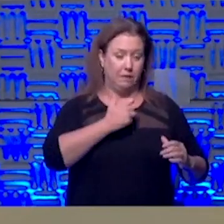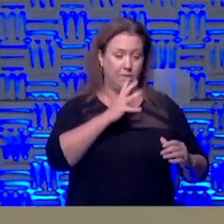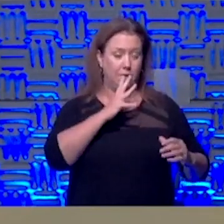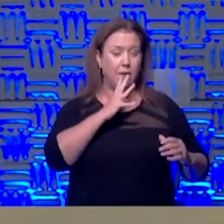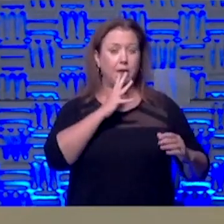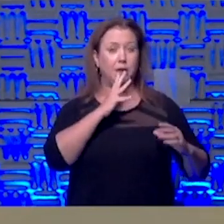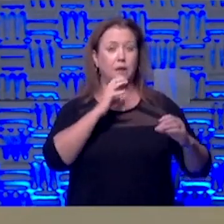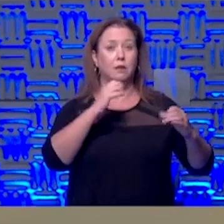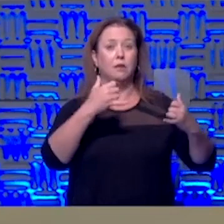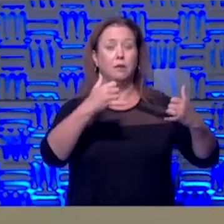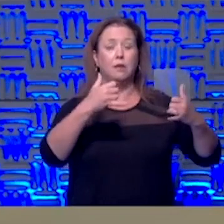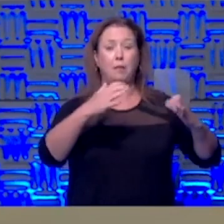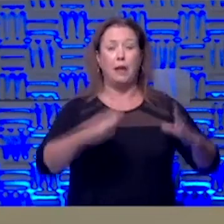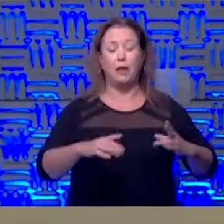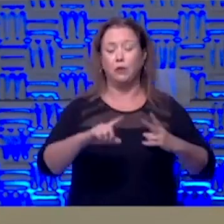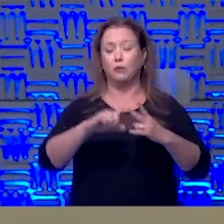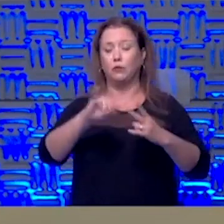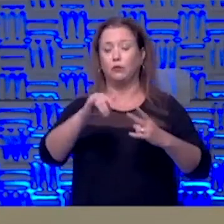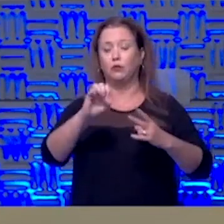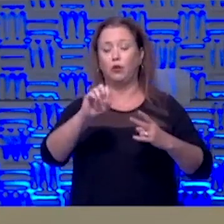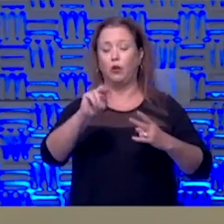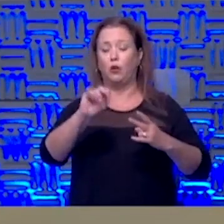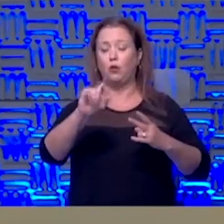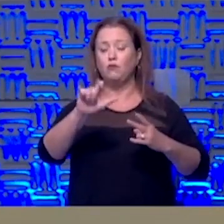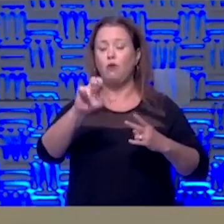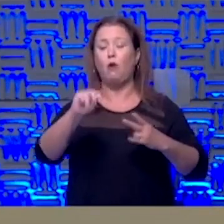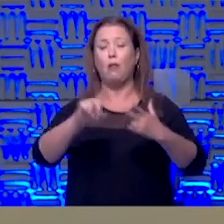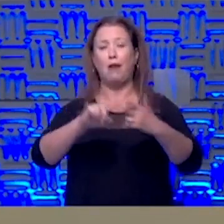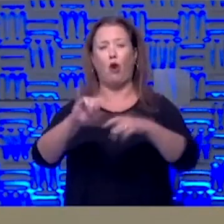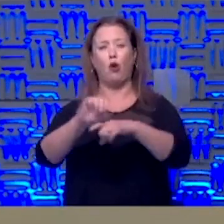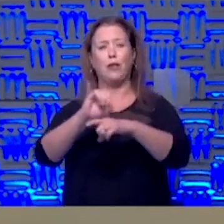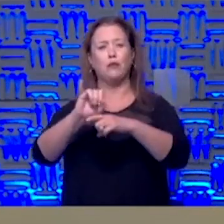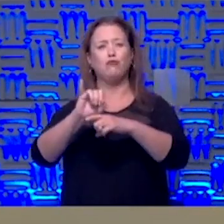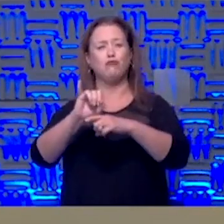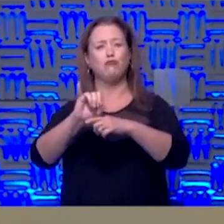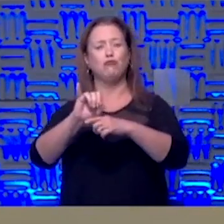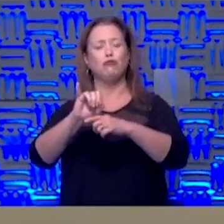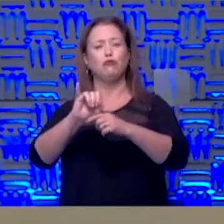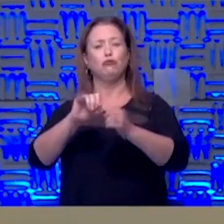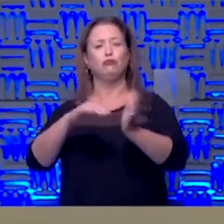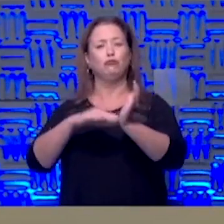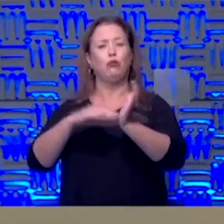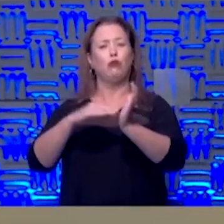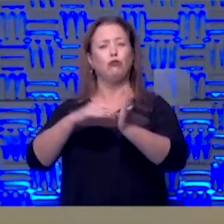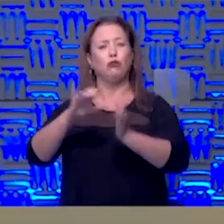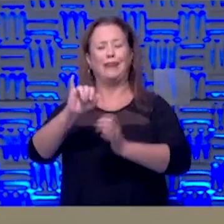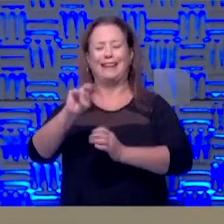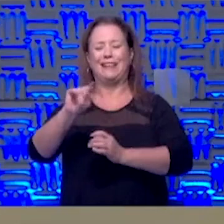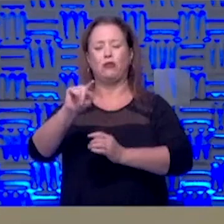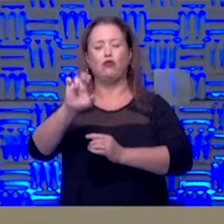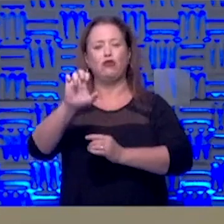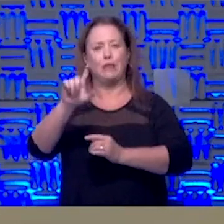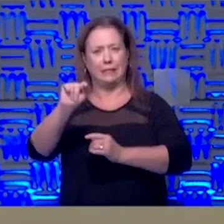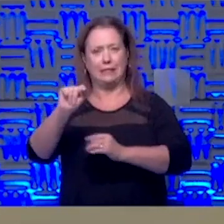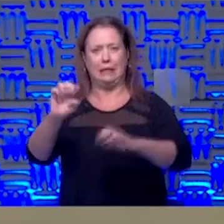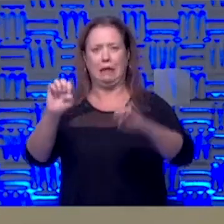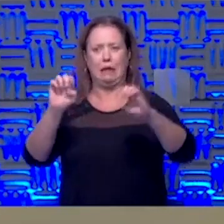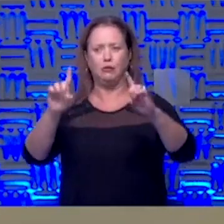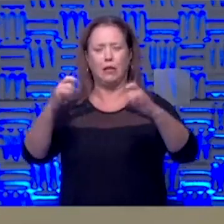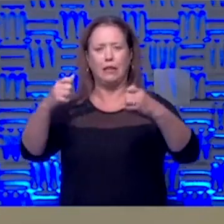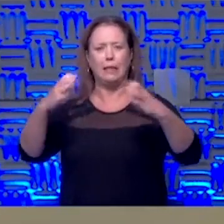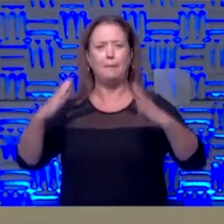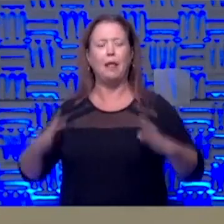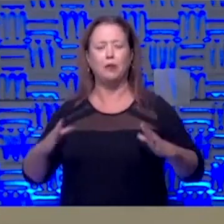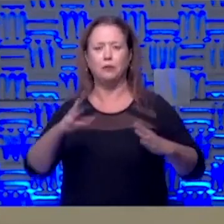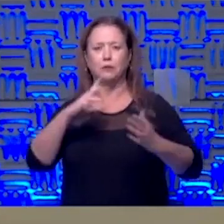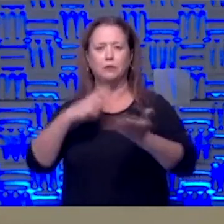Joe Nolan, our internist, has done a phenomenal job of educating these players, talking to these